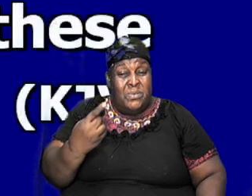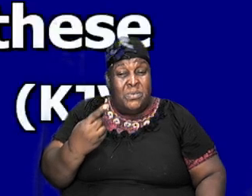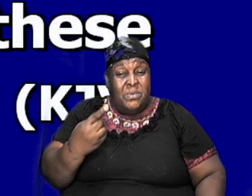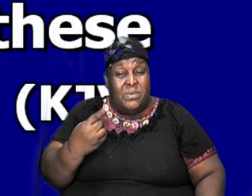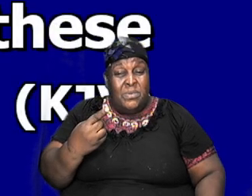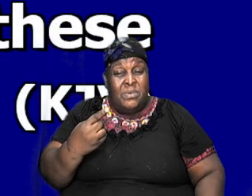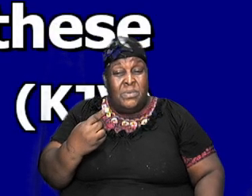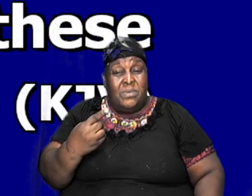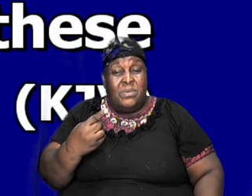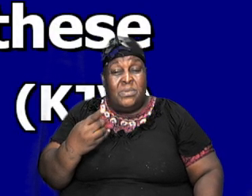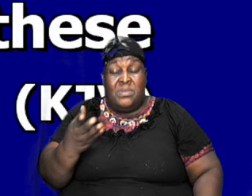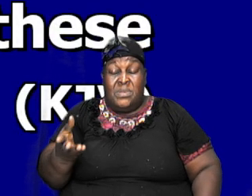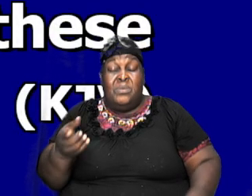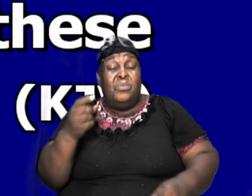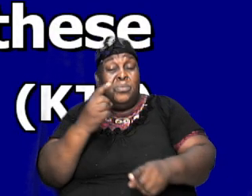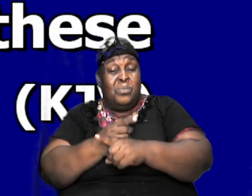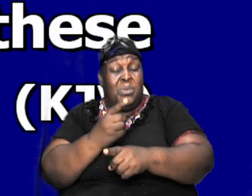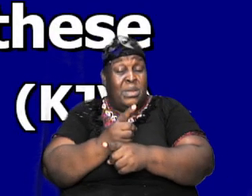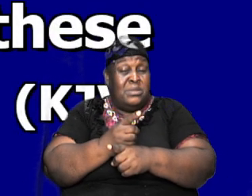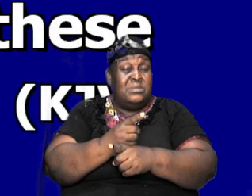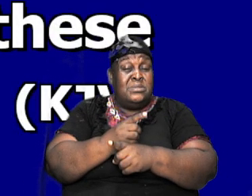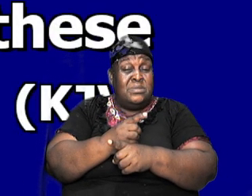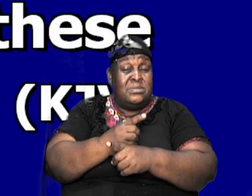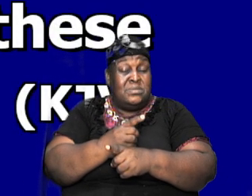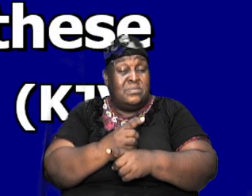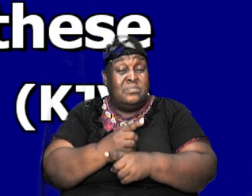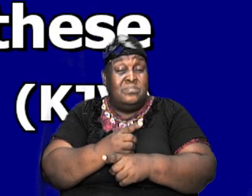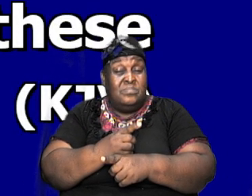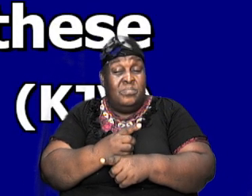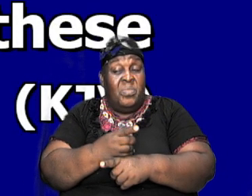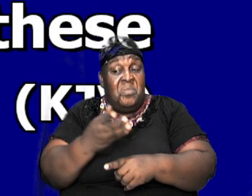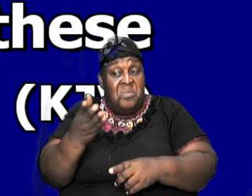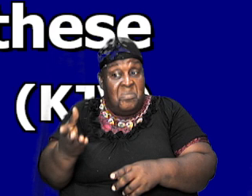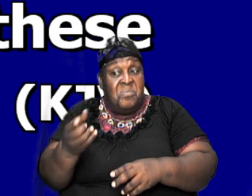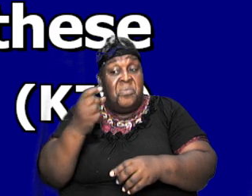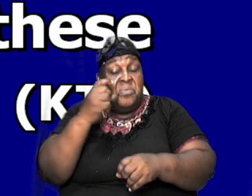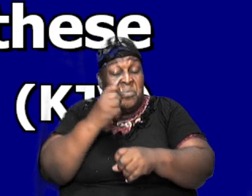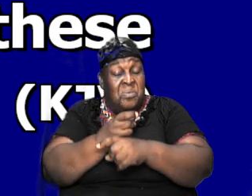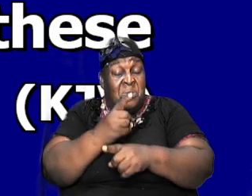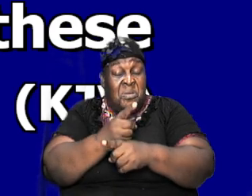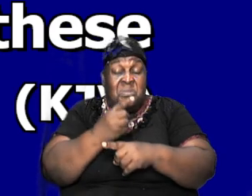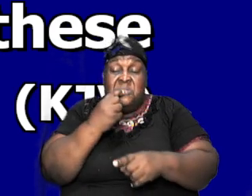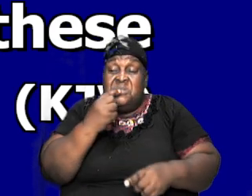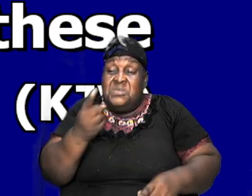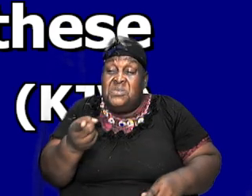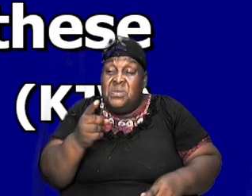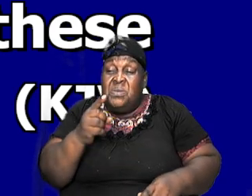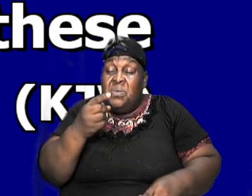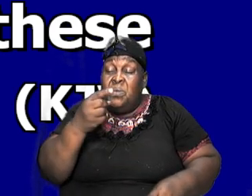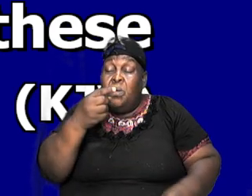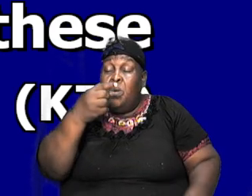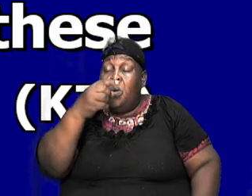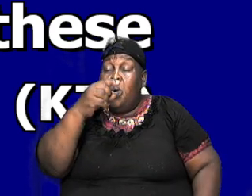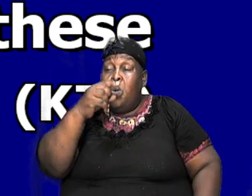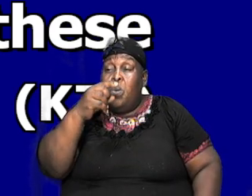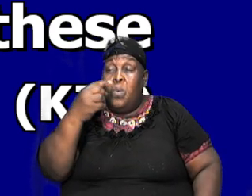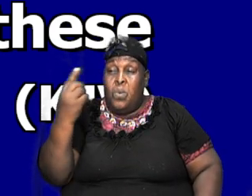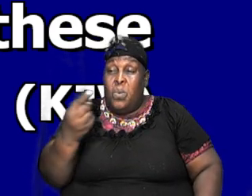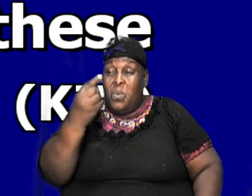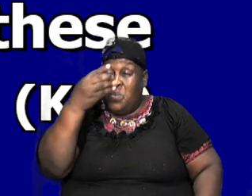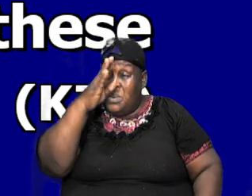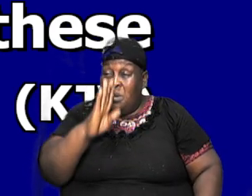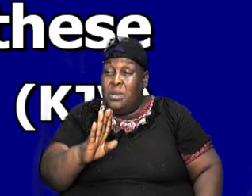So they were right in a sense. They were right. They were right to say that it's only God can forgive sin.